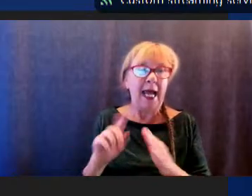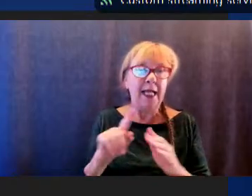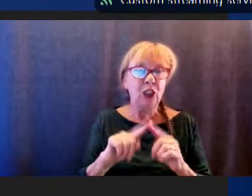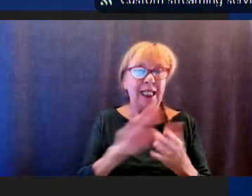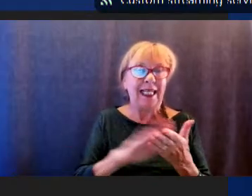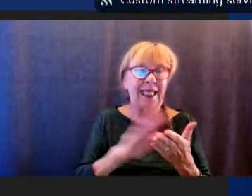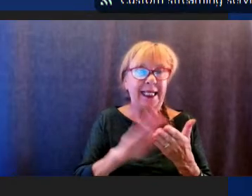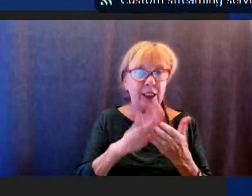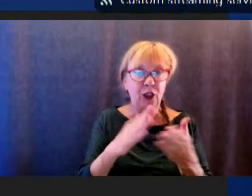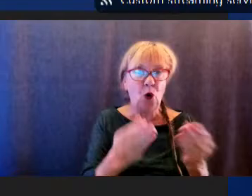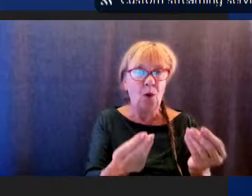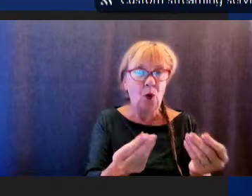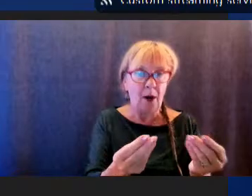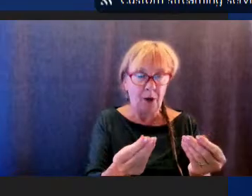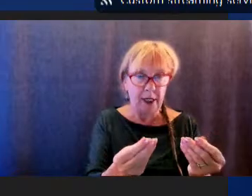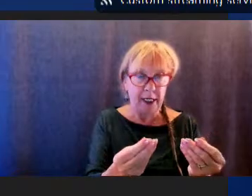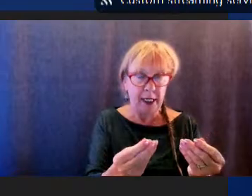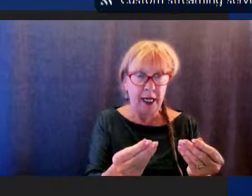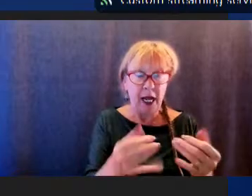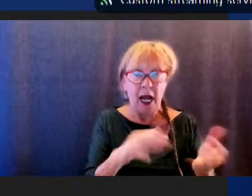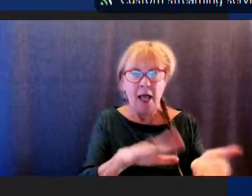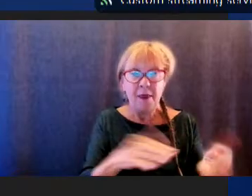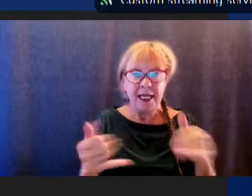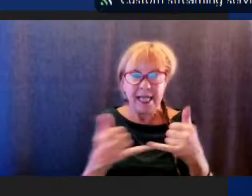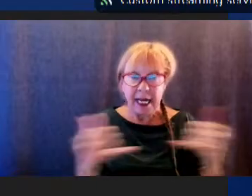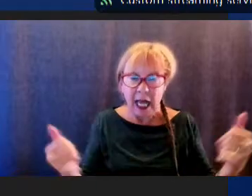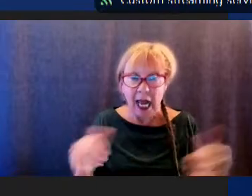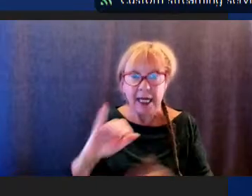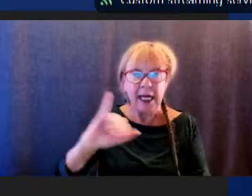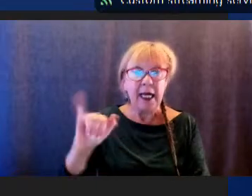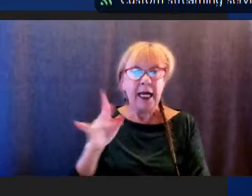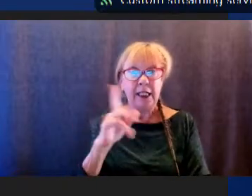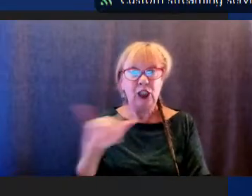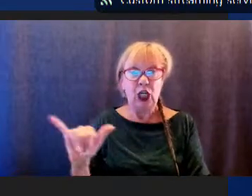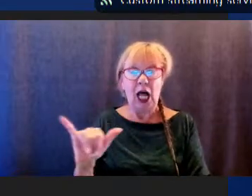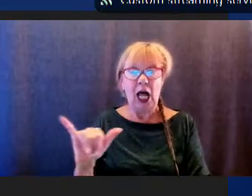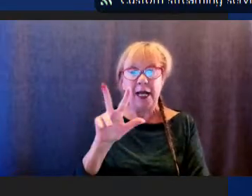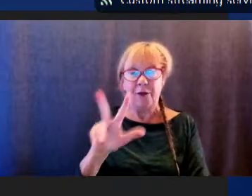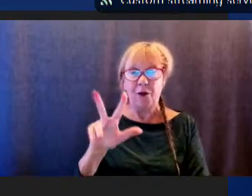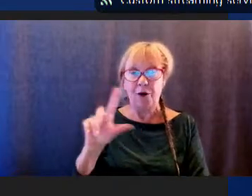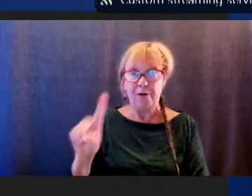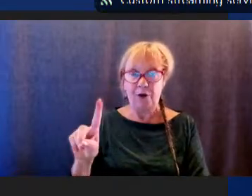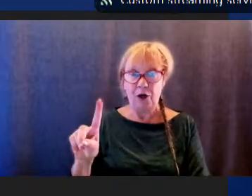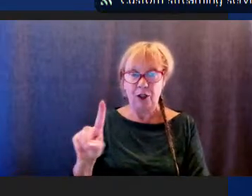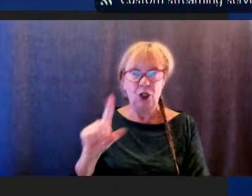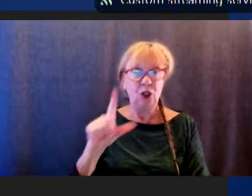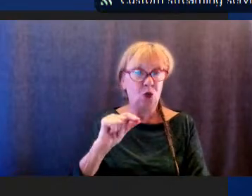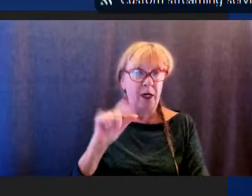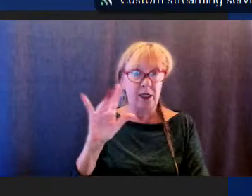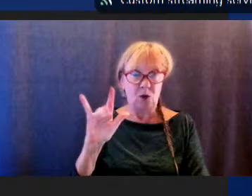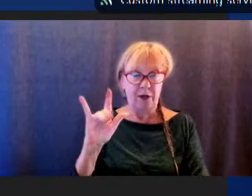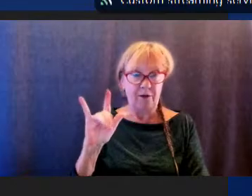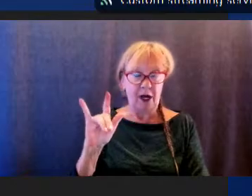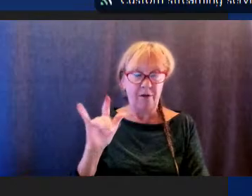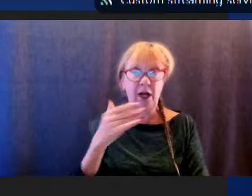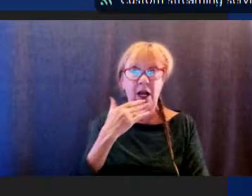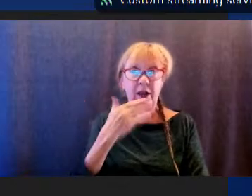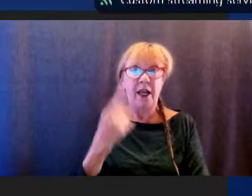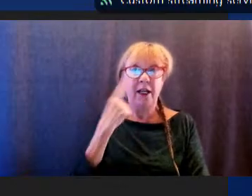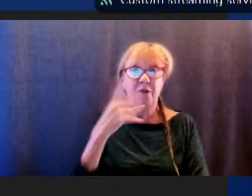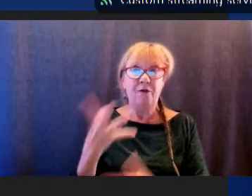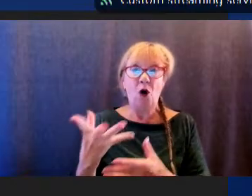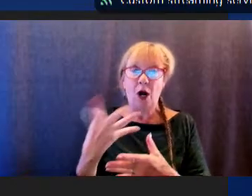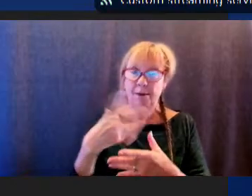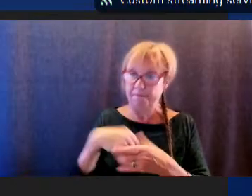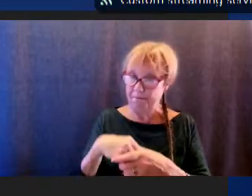most commercial properties is July 31st, 2025. Thank you for your continued engagement on all these issues.